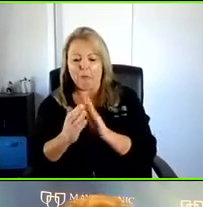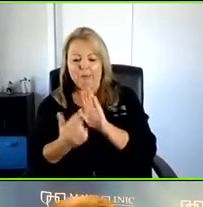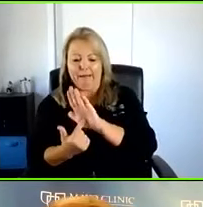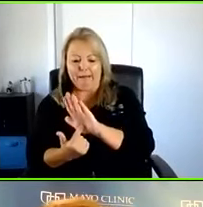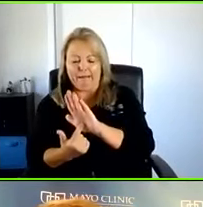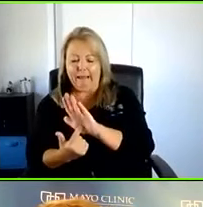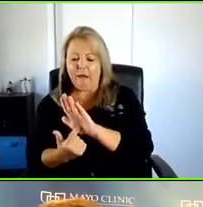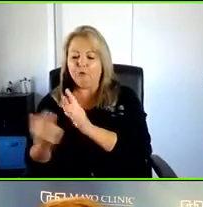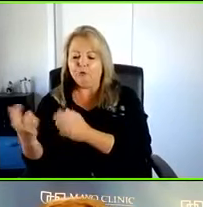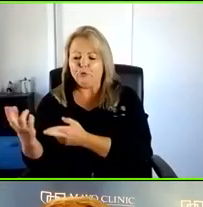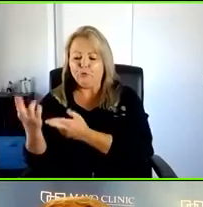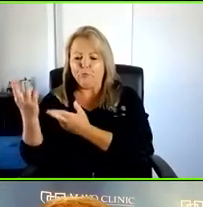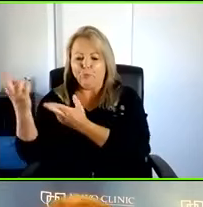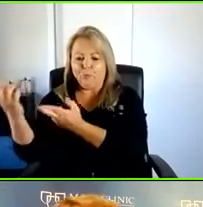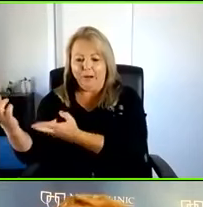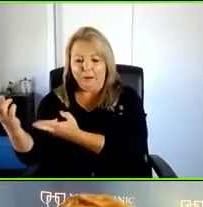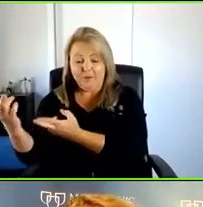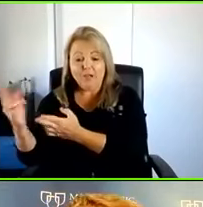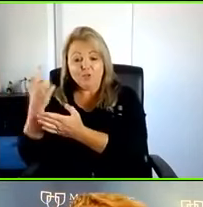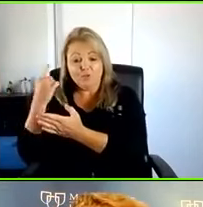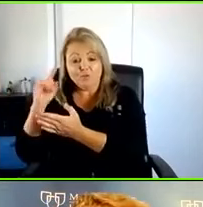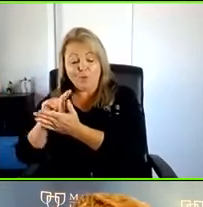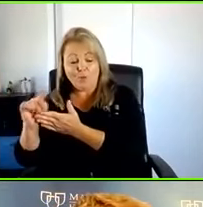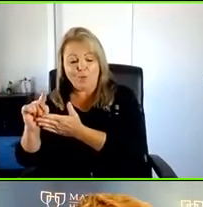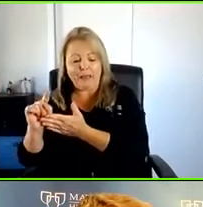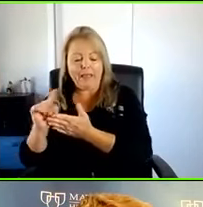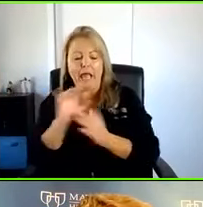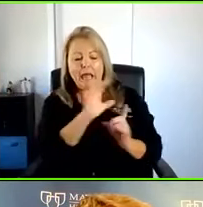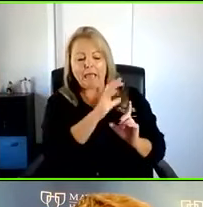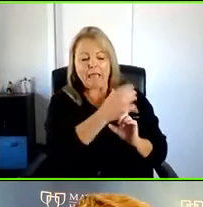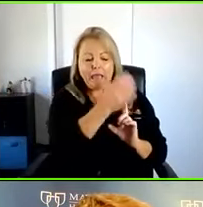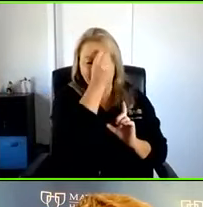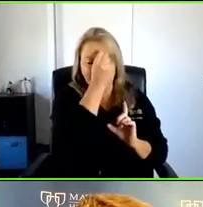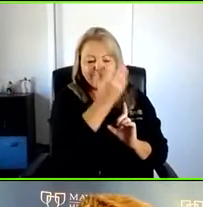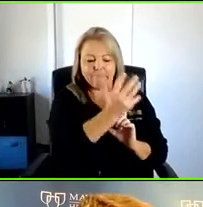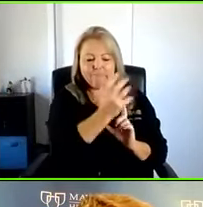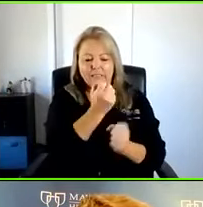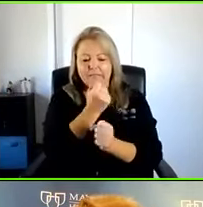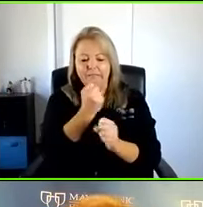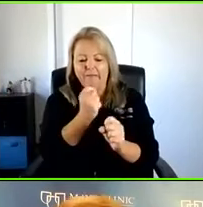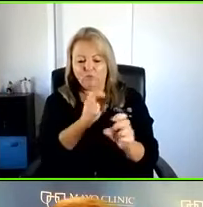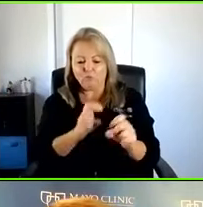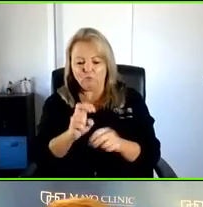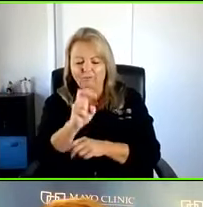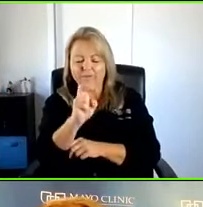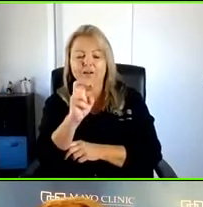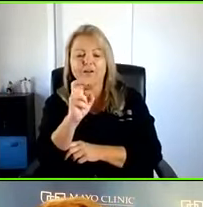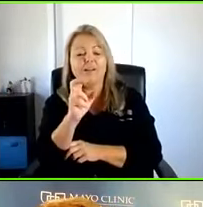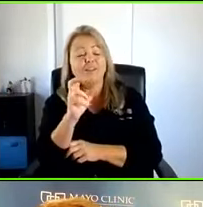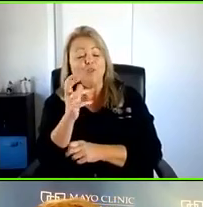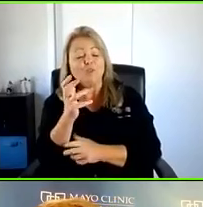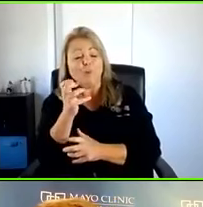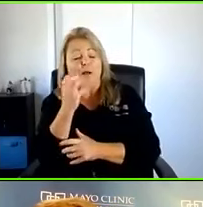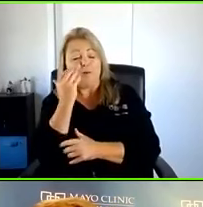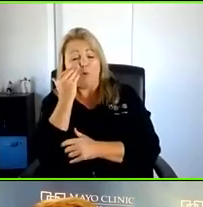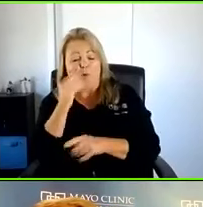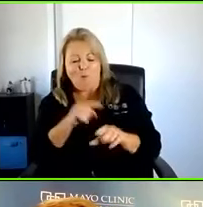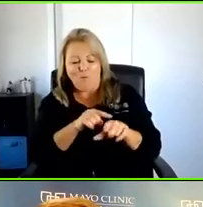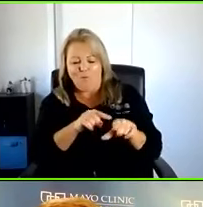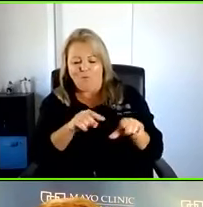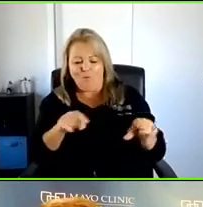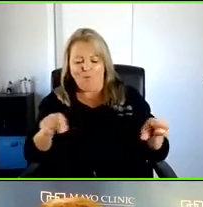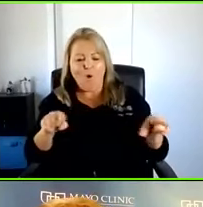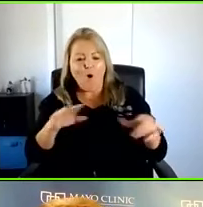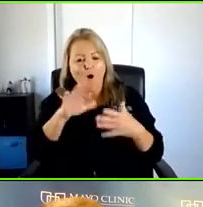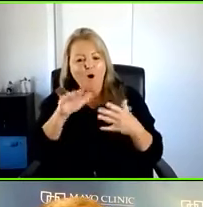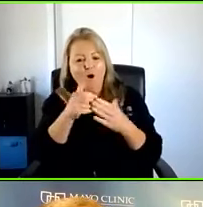the recommendations for the week, the case data, safe travel, and just wanting you to know that it really, all of